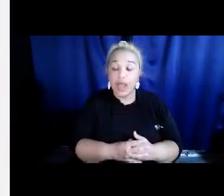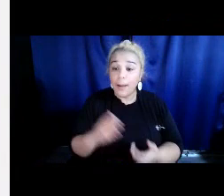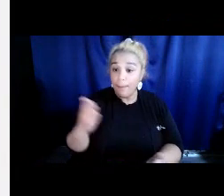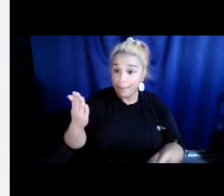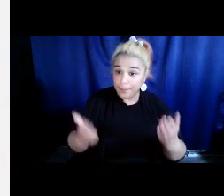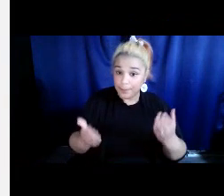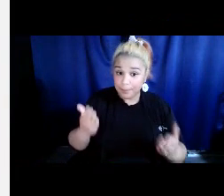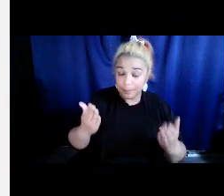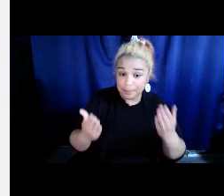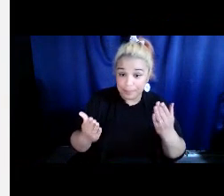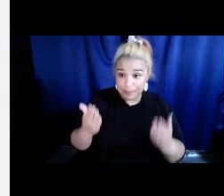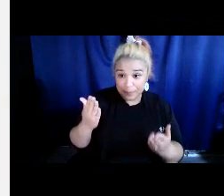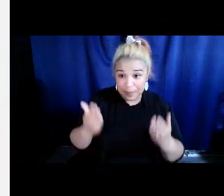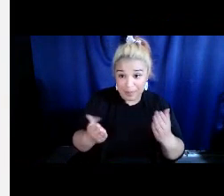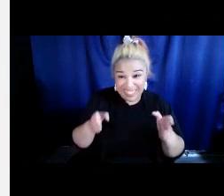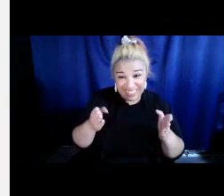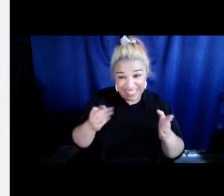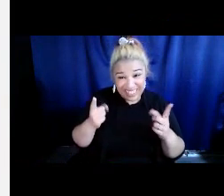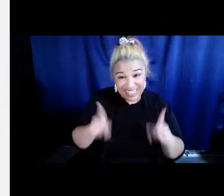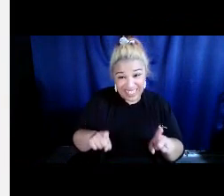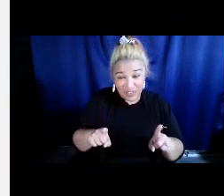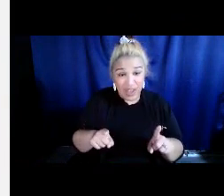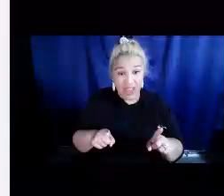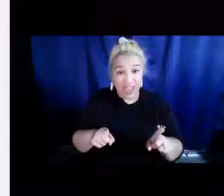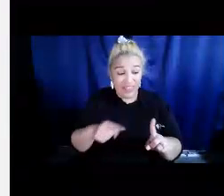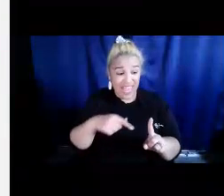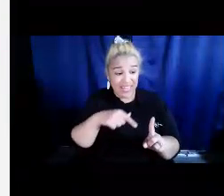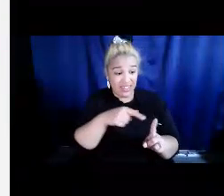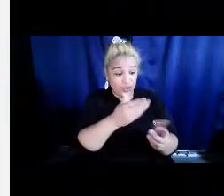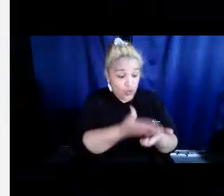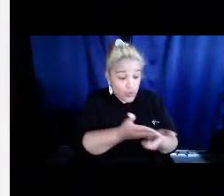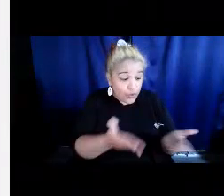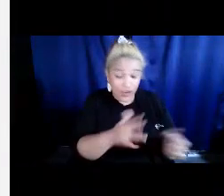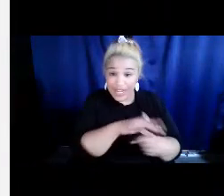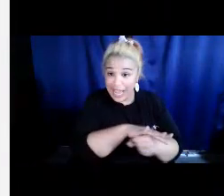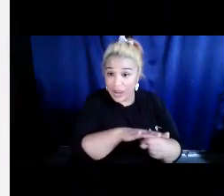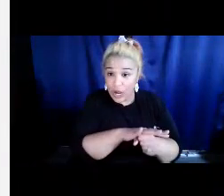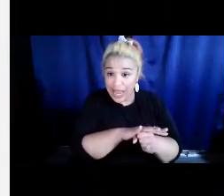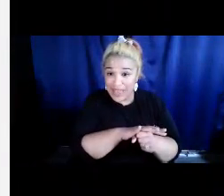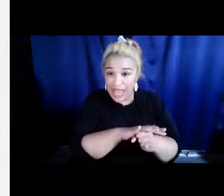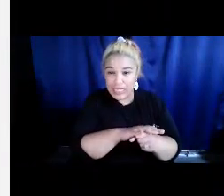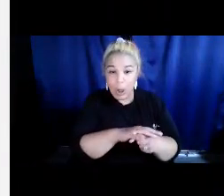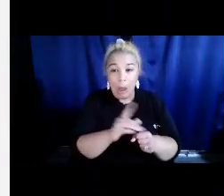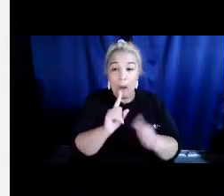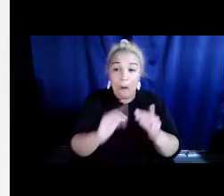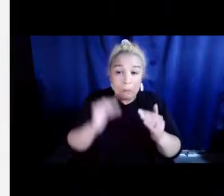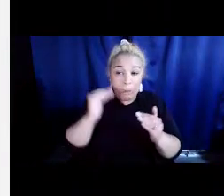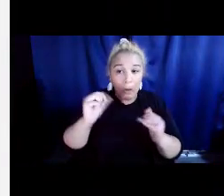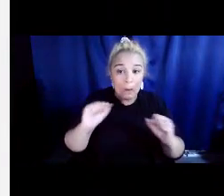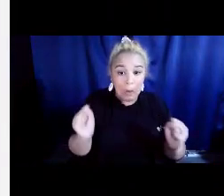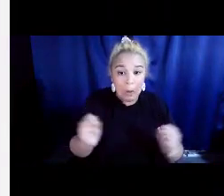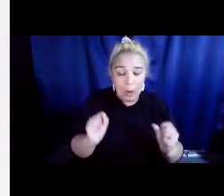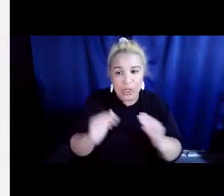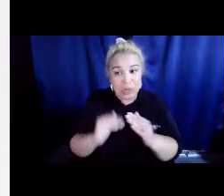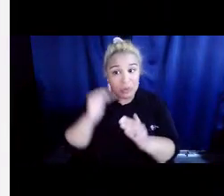hot temperatures can affect the materials of sensory tools and impact the effectiveness of the sensory input